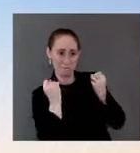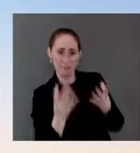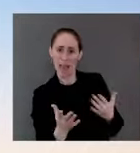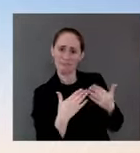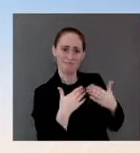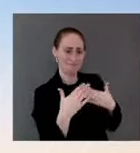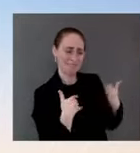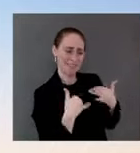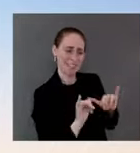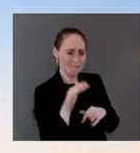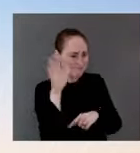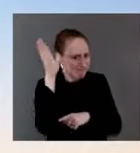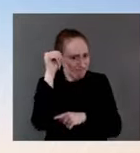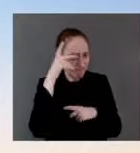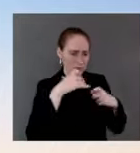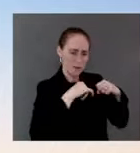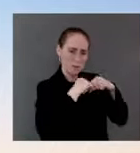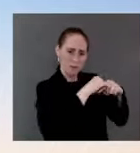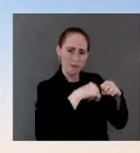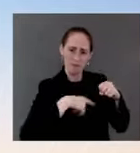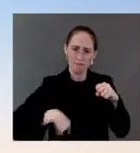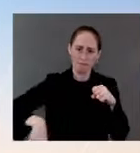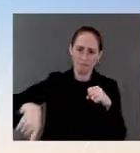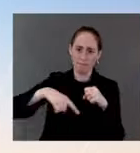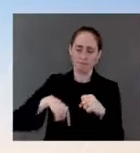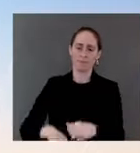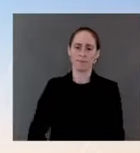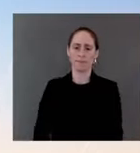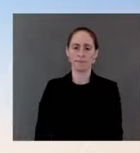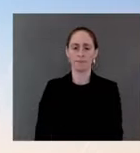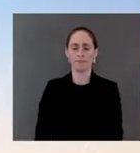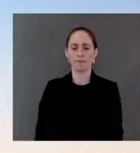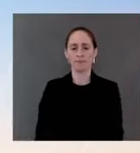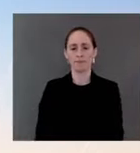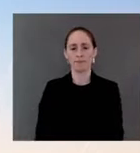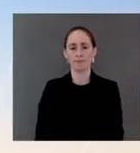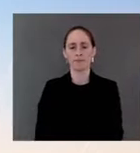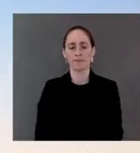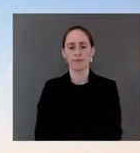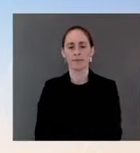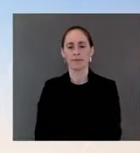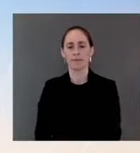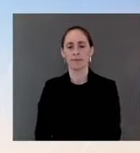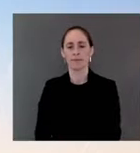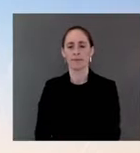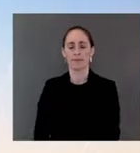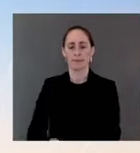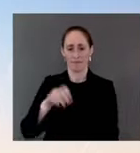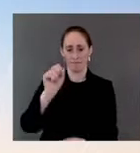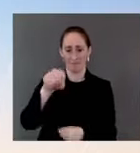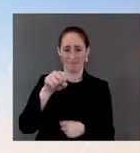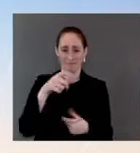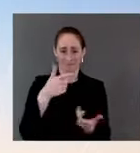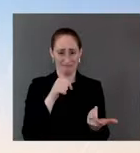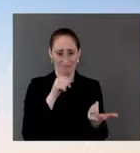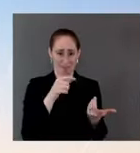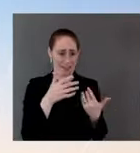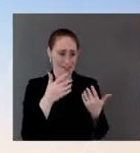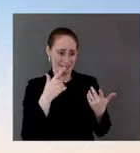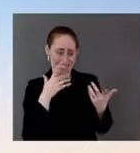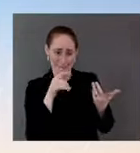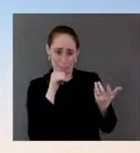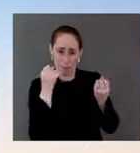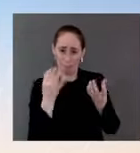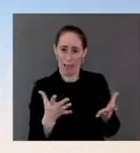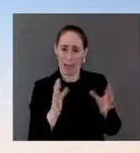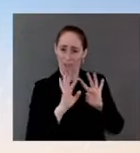American and Polish soldiers who moved to counterattack the infiltrators and carried a wounded soldier to safety. So the President looks forward to honoring 2 of